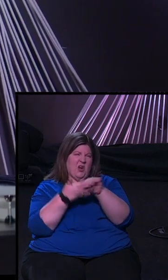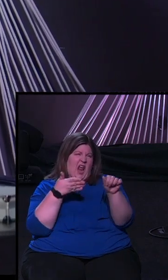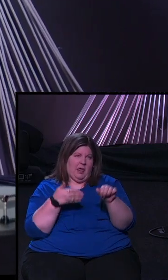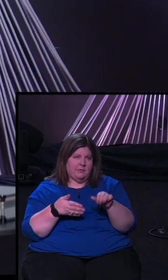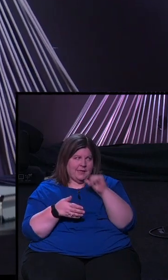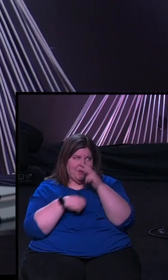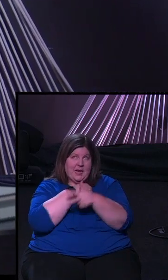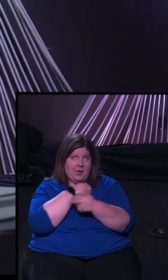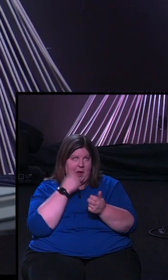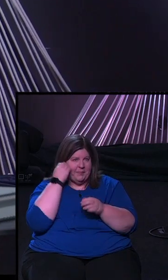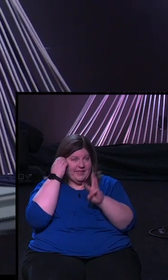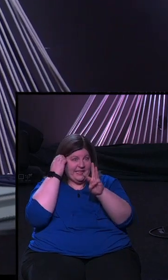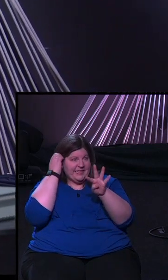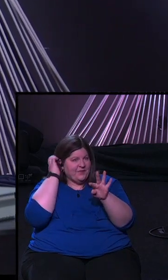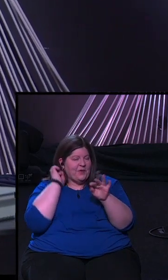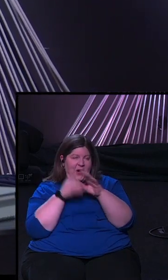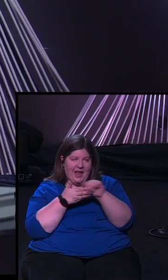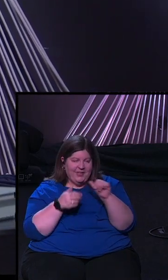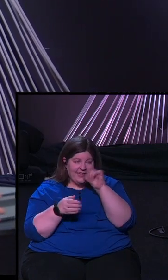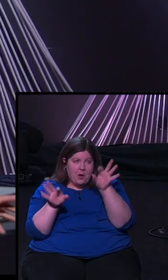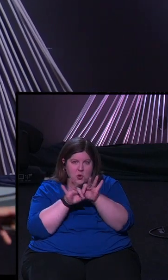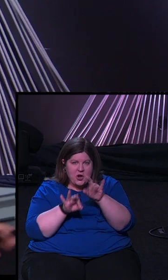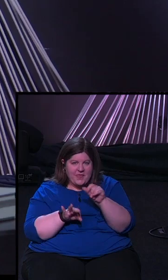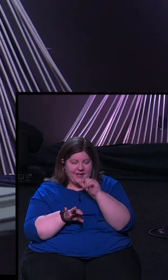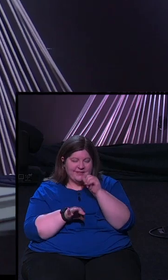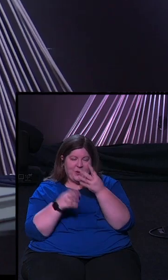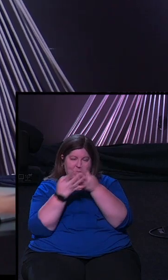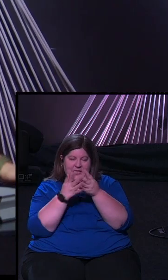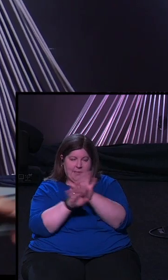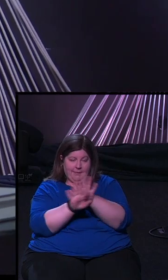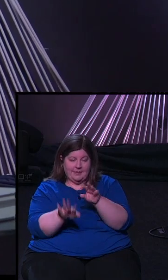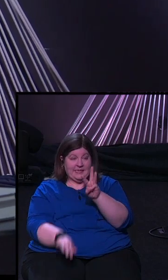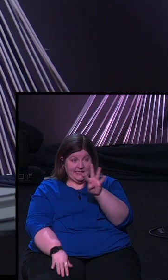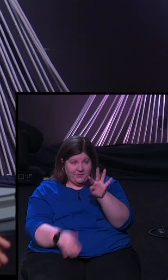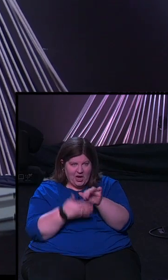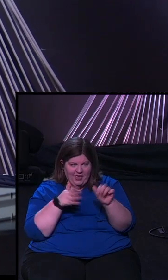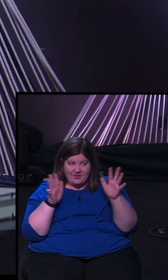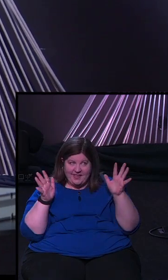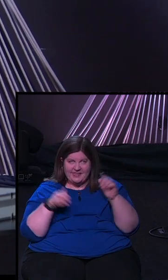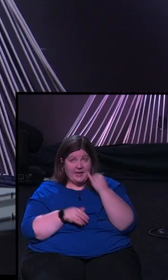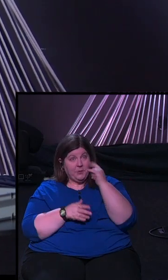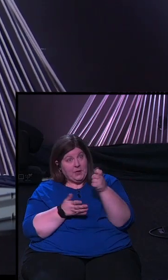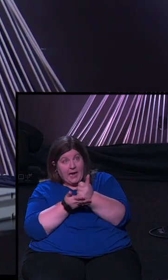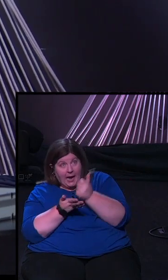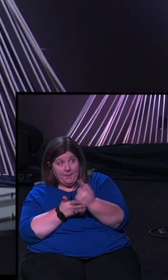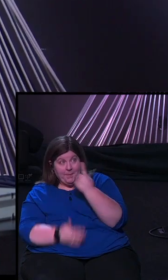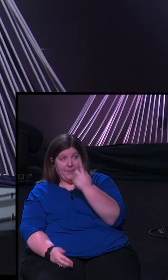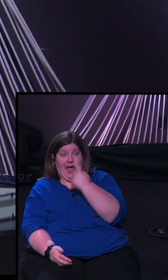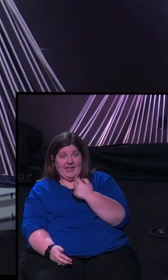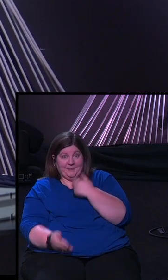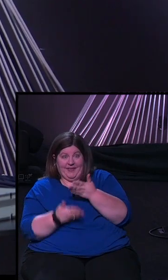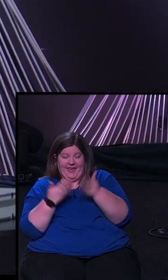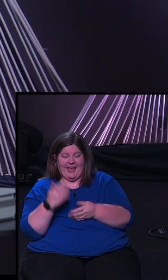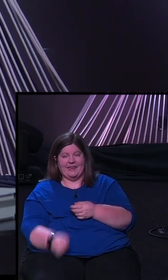get robbed. It's like $64. That is not worth you going to prison for. So $64. If you need help, come up and ask me at the